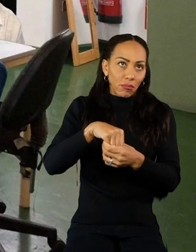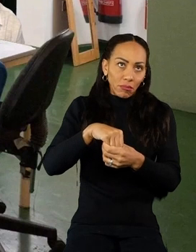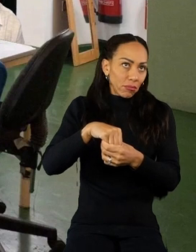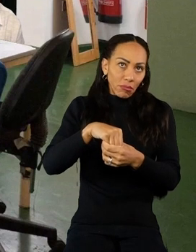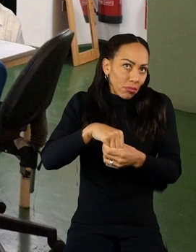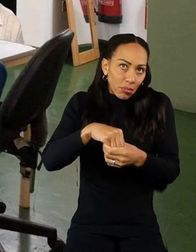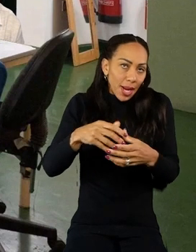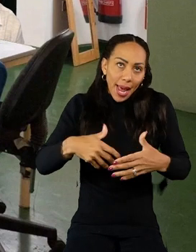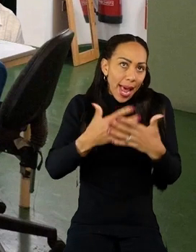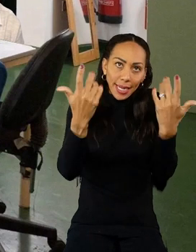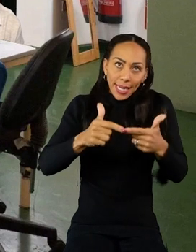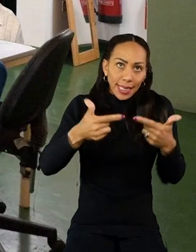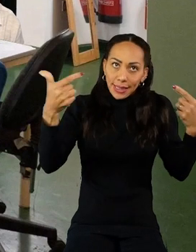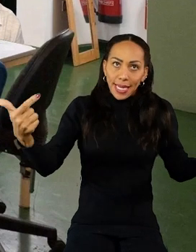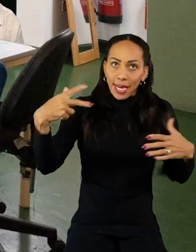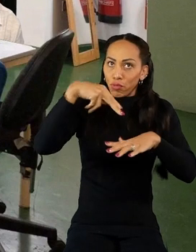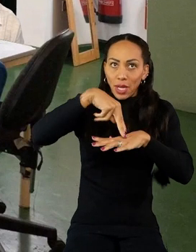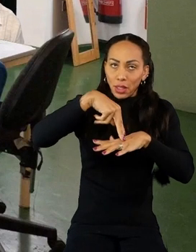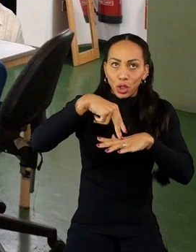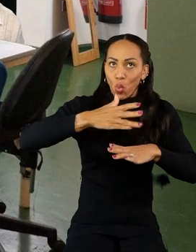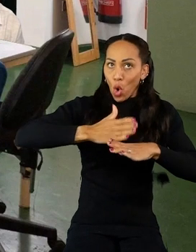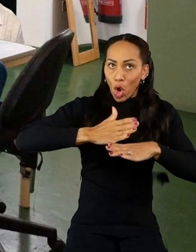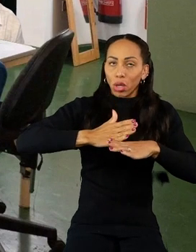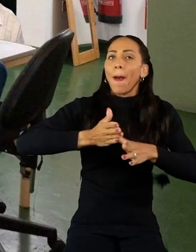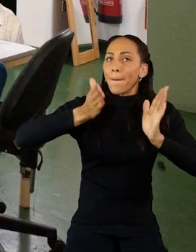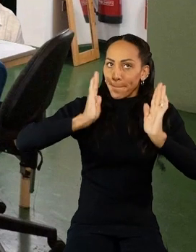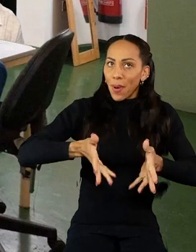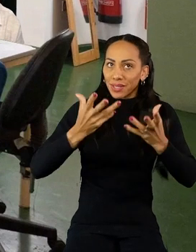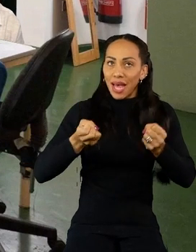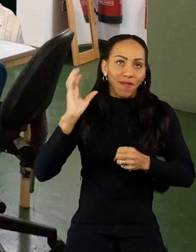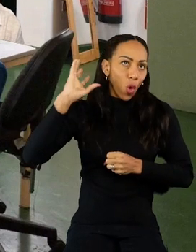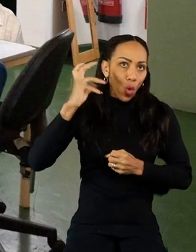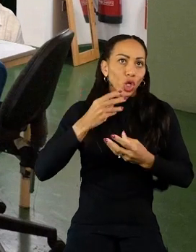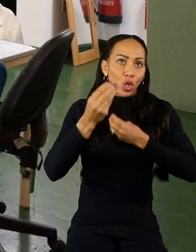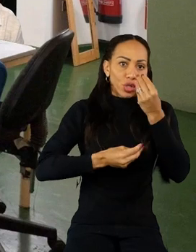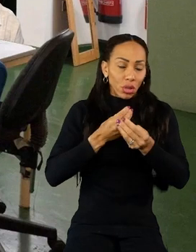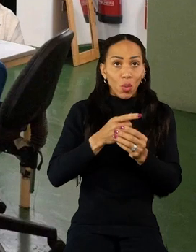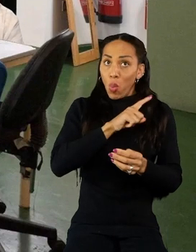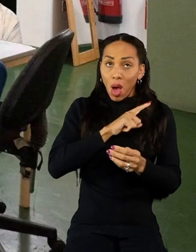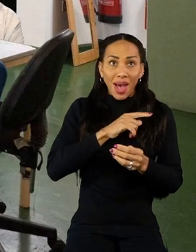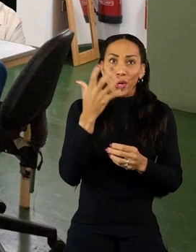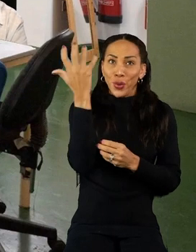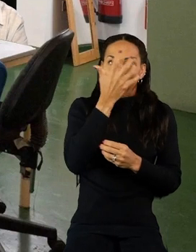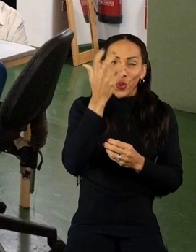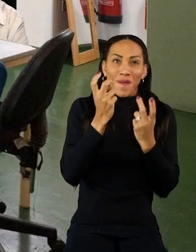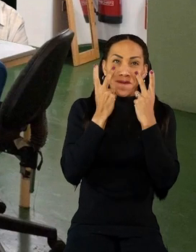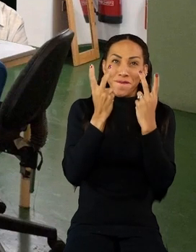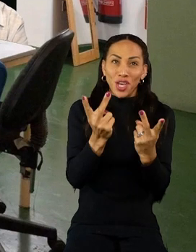audio, like audio description, would definitely be a large part of any